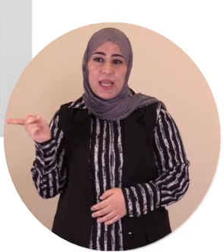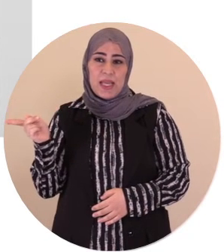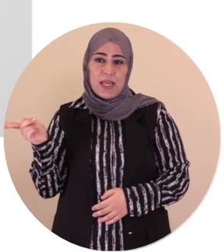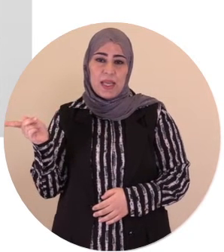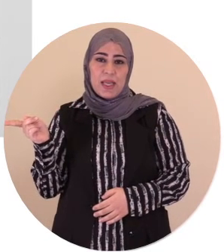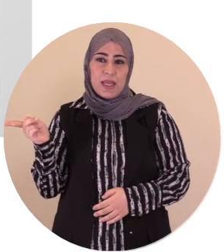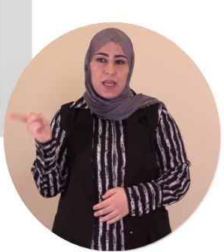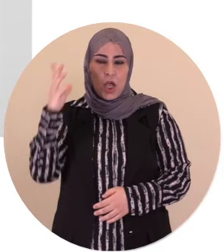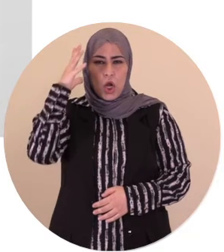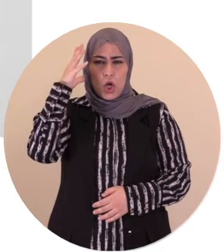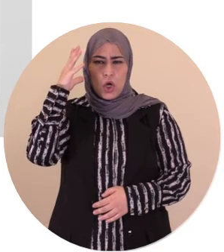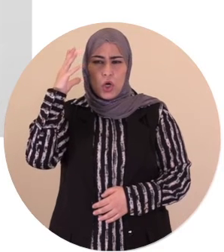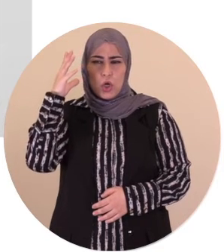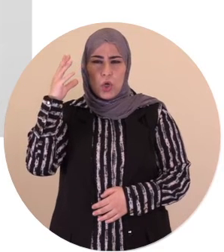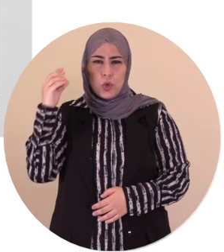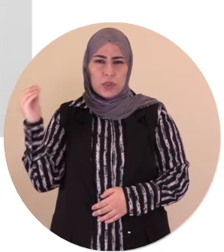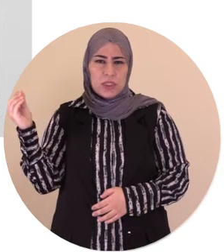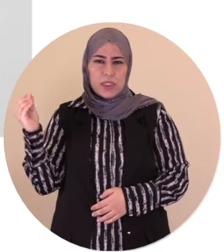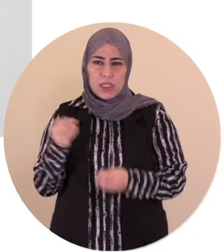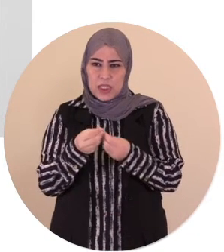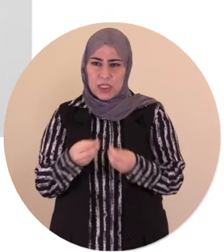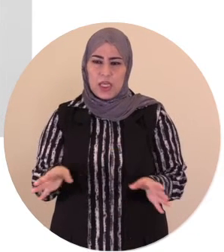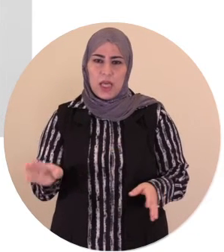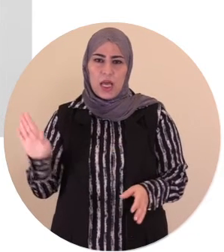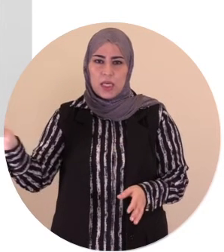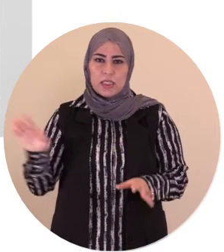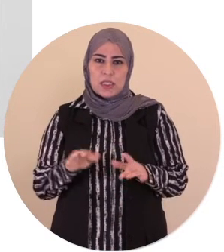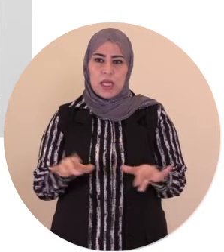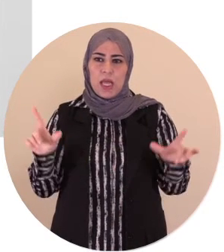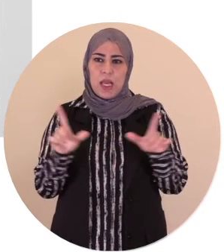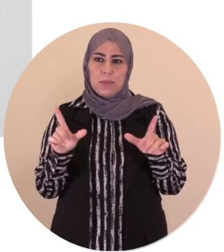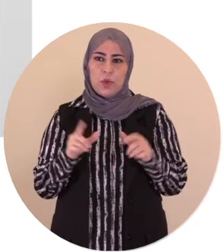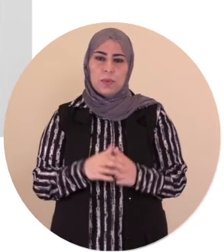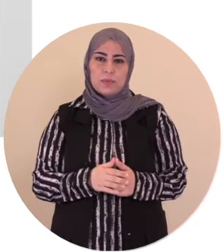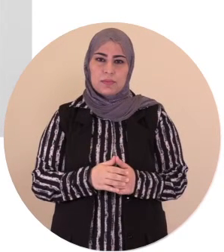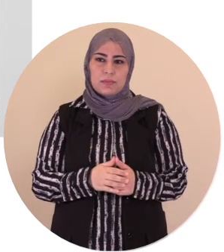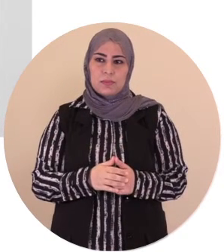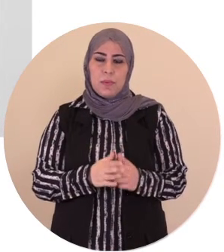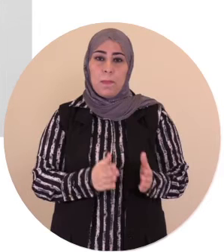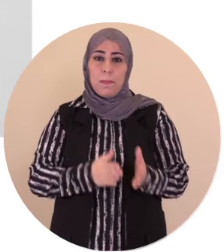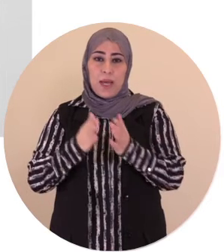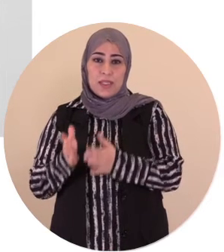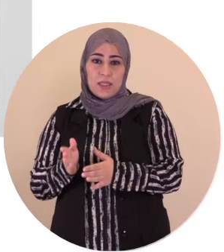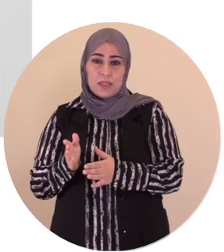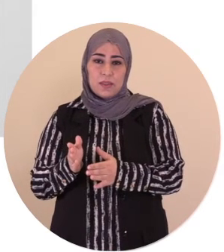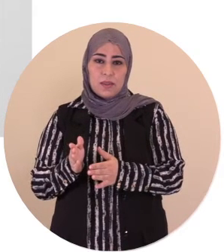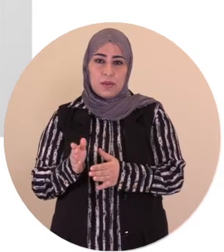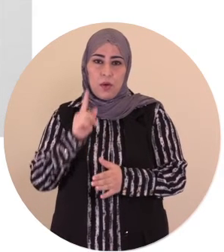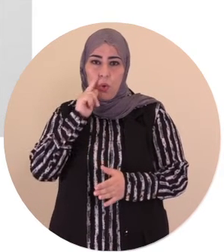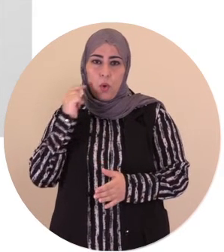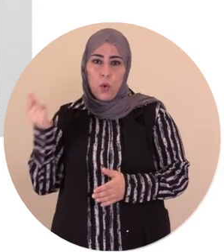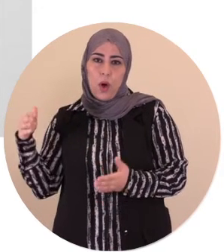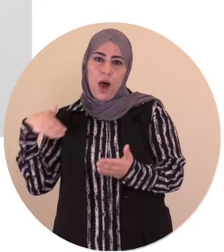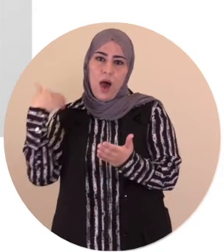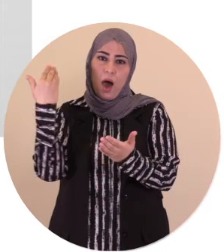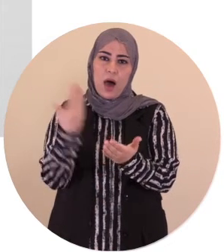the first action that happened, he lost his laptop. Notice, this is in the past. Another sentence, he arrived at